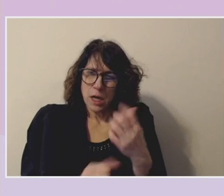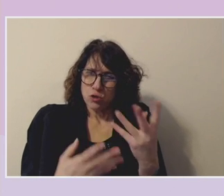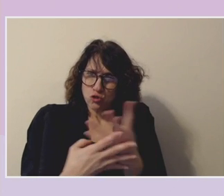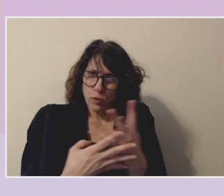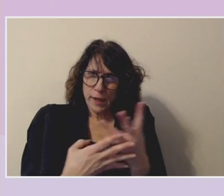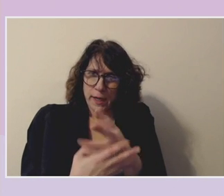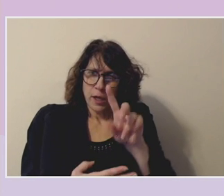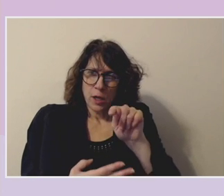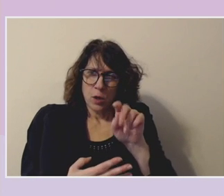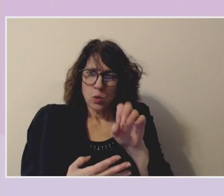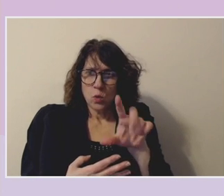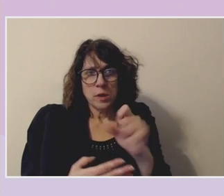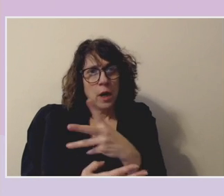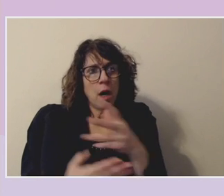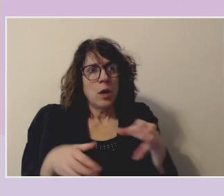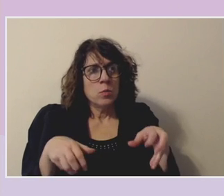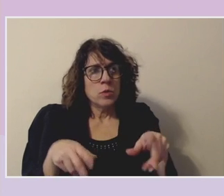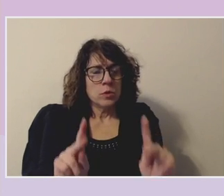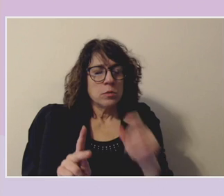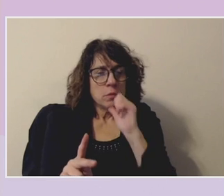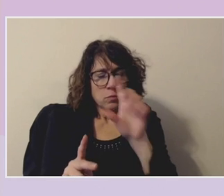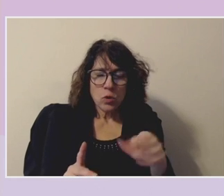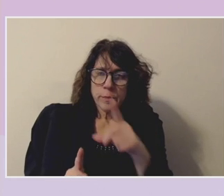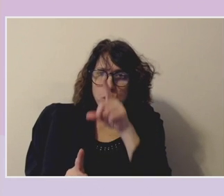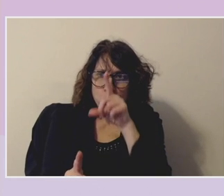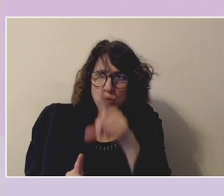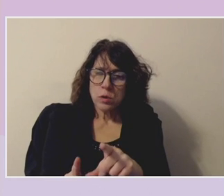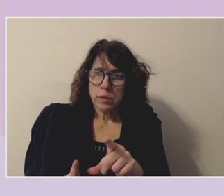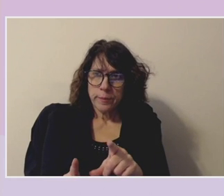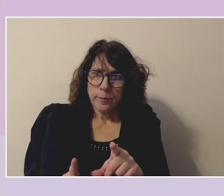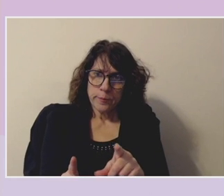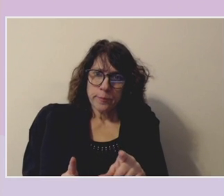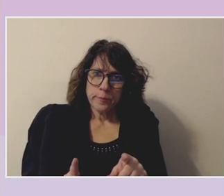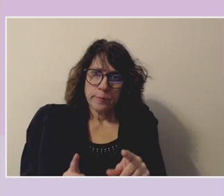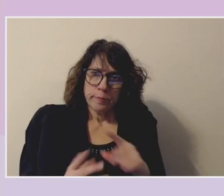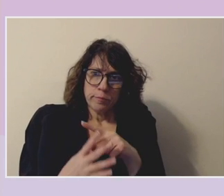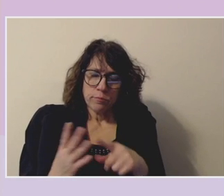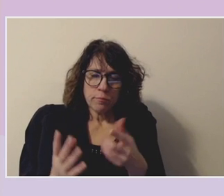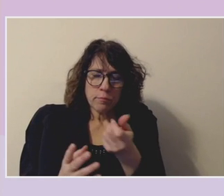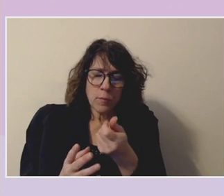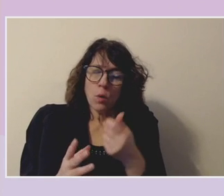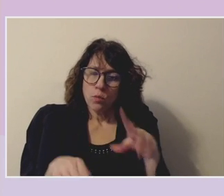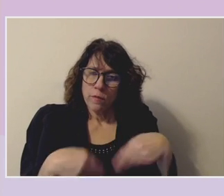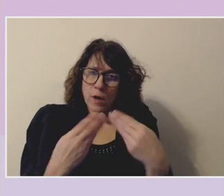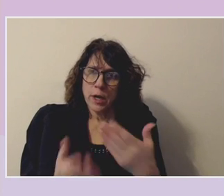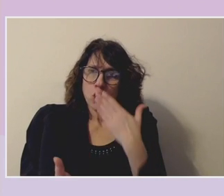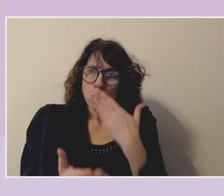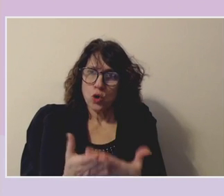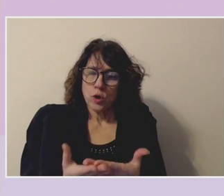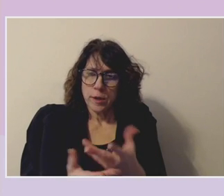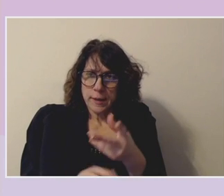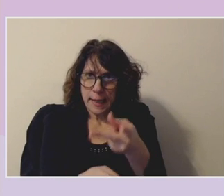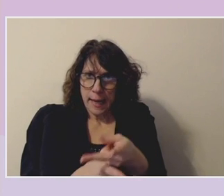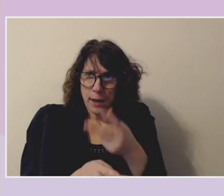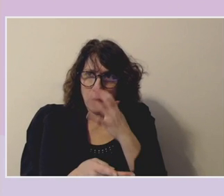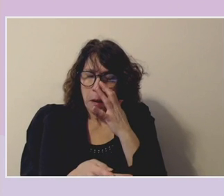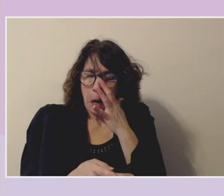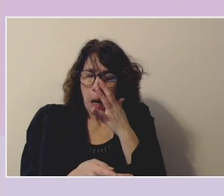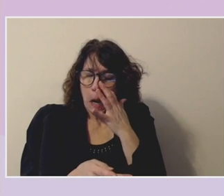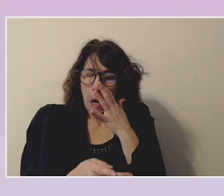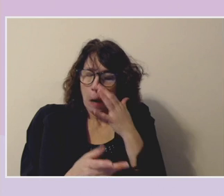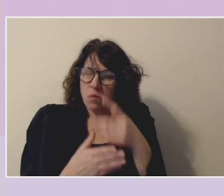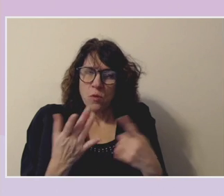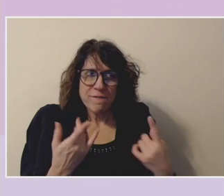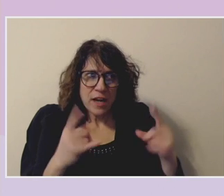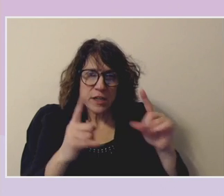opportunity to not only make sure that, as Becerra said, we're providing good care. So what are some of the most effective screens, But how do you think